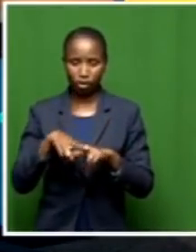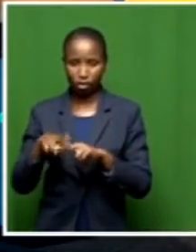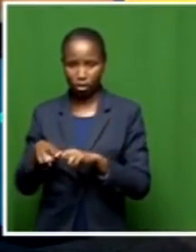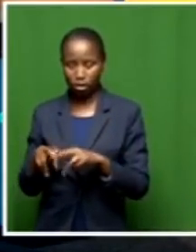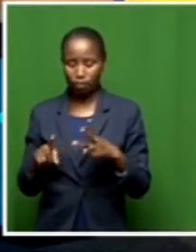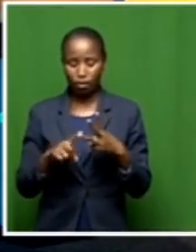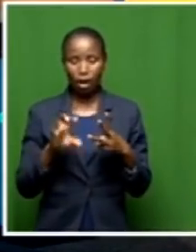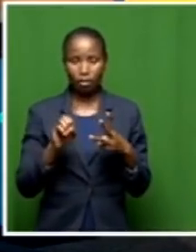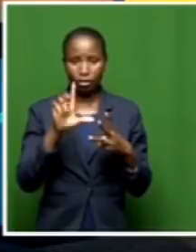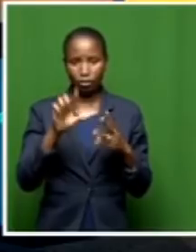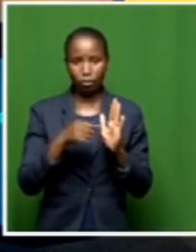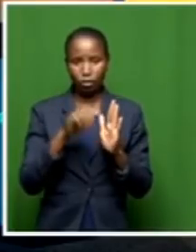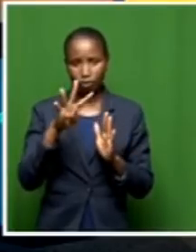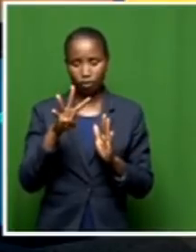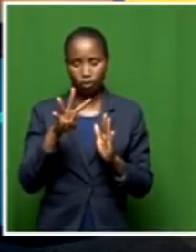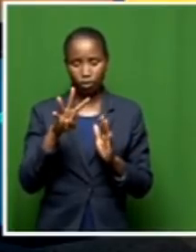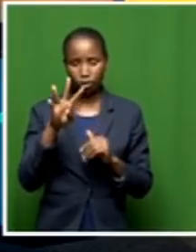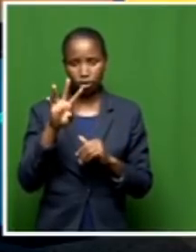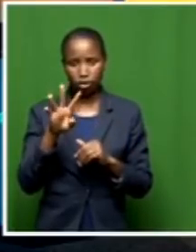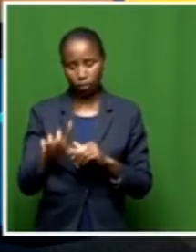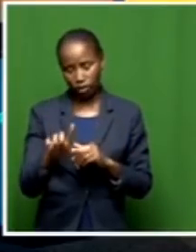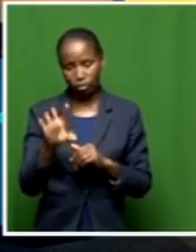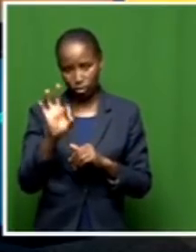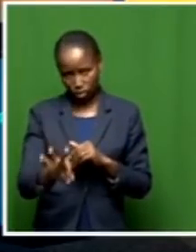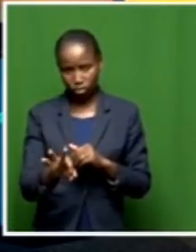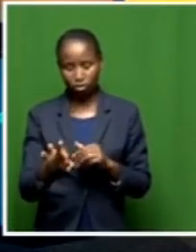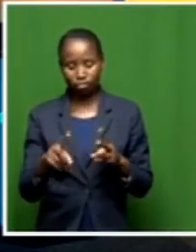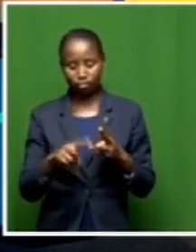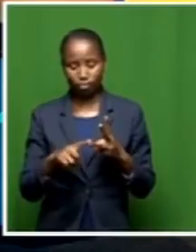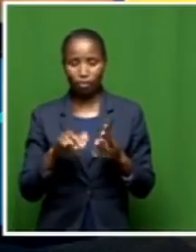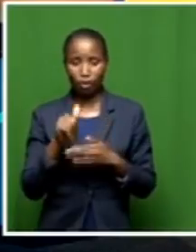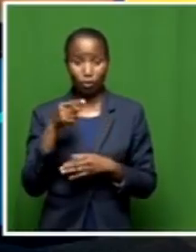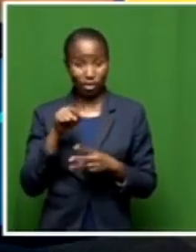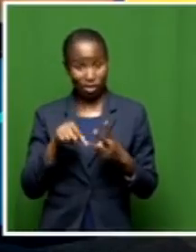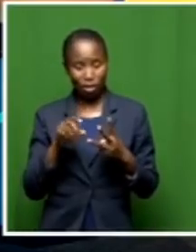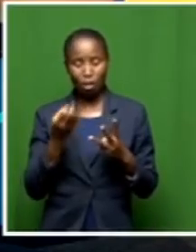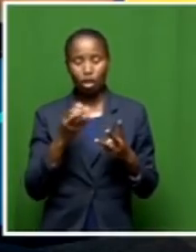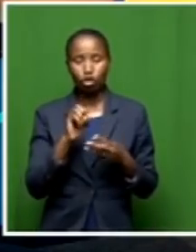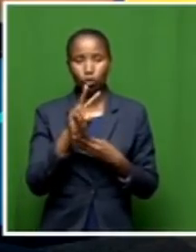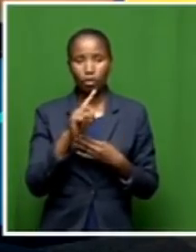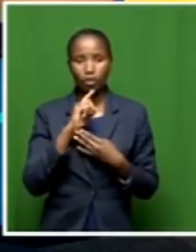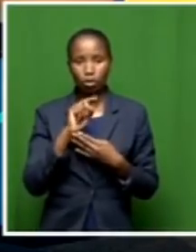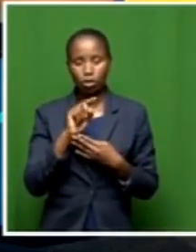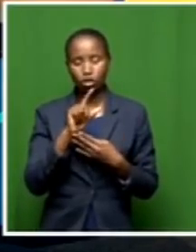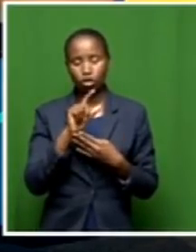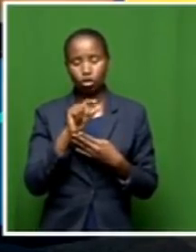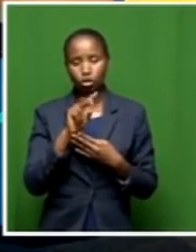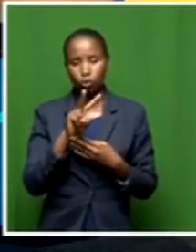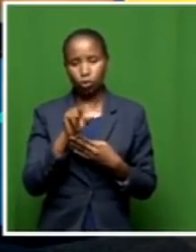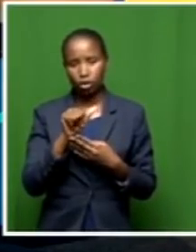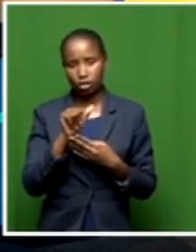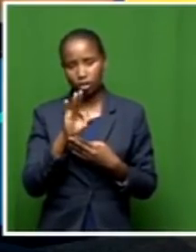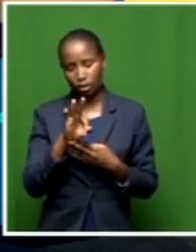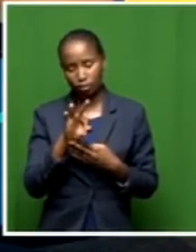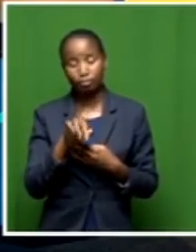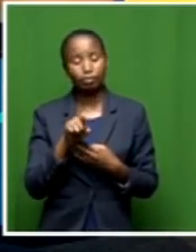7.47%. And those votes for that is 12,263. So this is just up on the website. And of course, if you do go